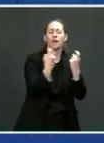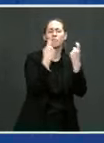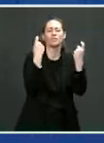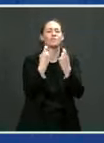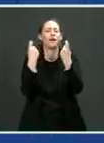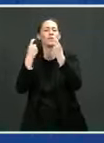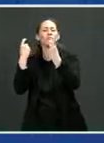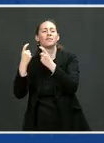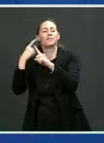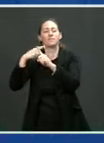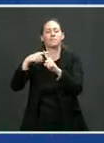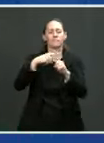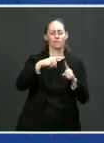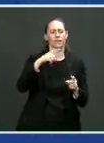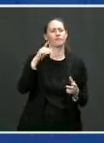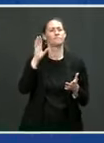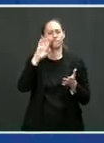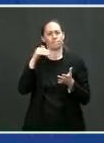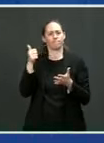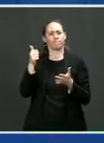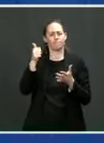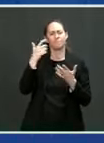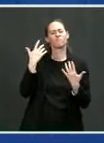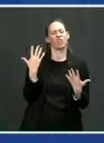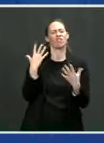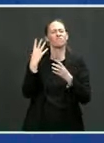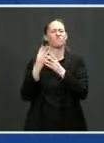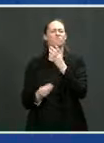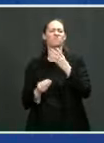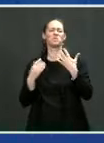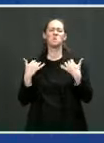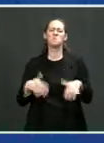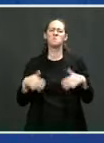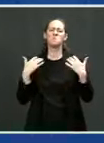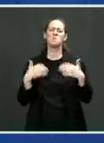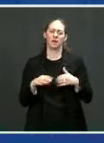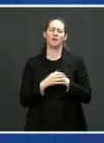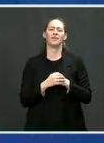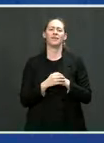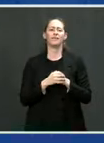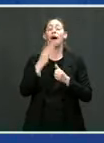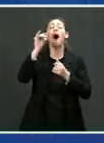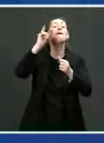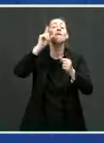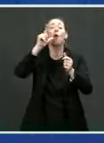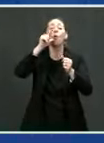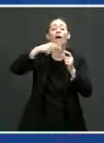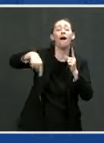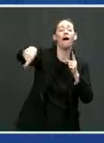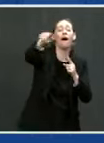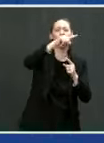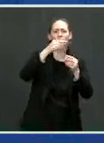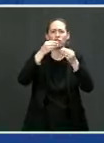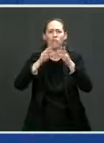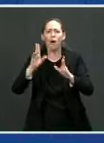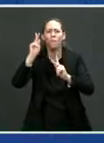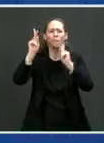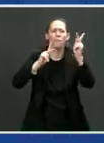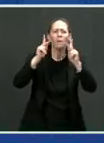of course, Officer Evans wouldn't leave the poor guy hanging. "Now let me ask you a question," he'd